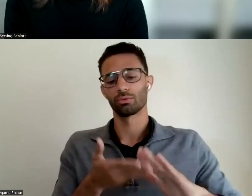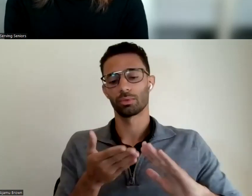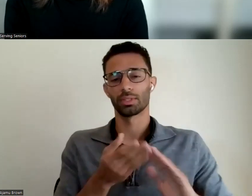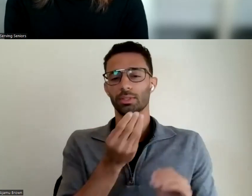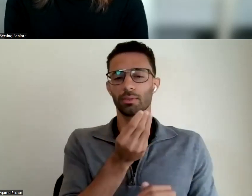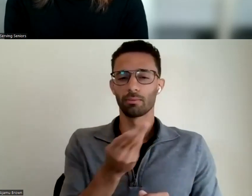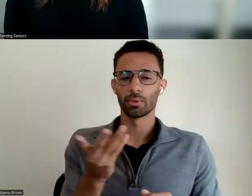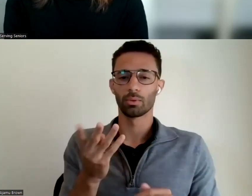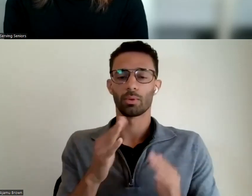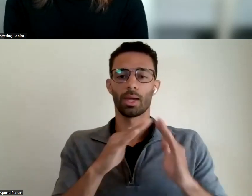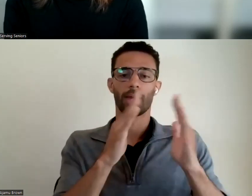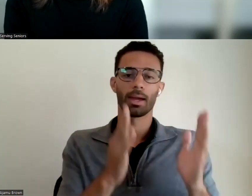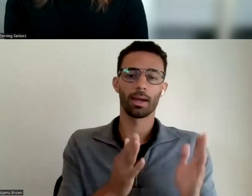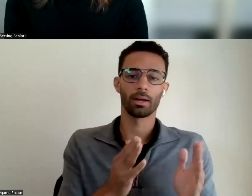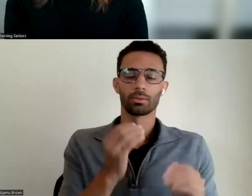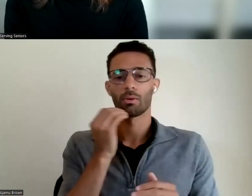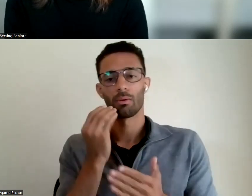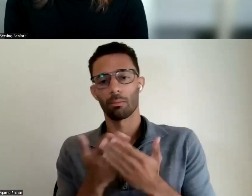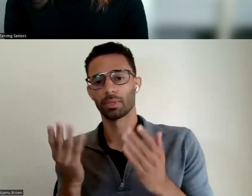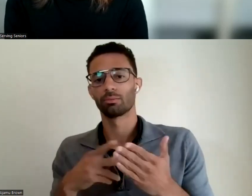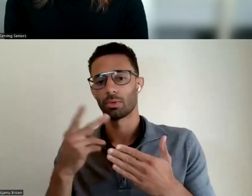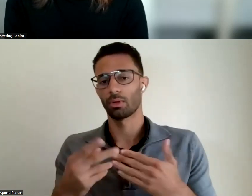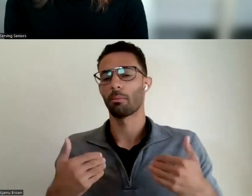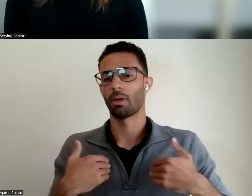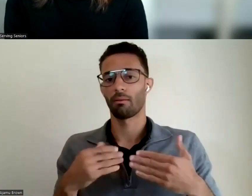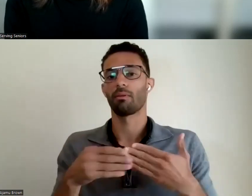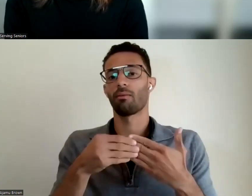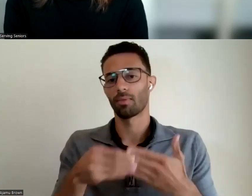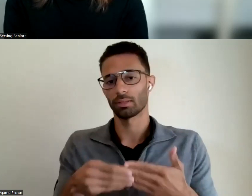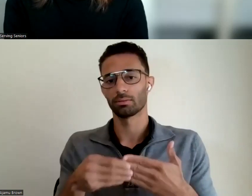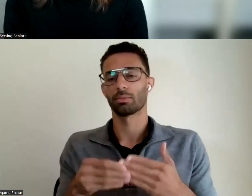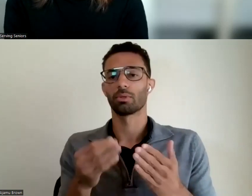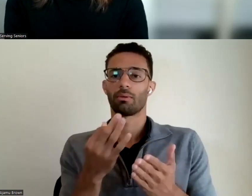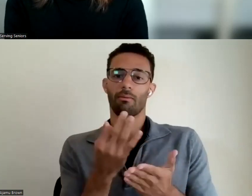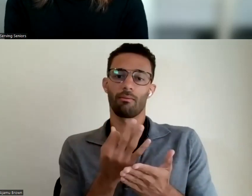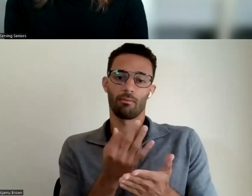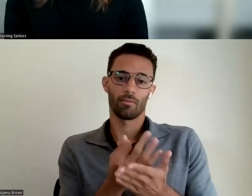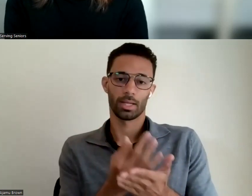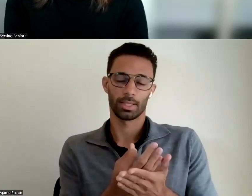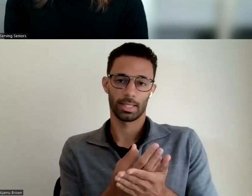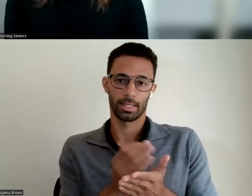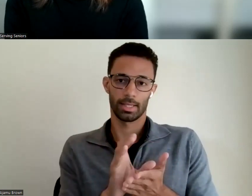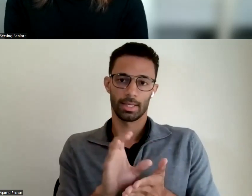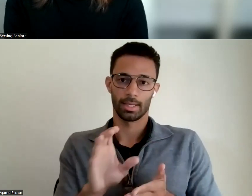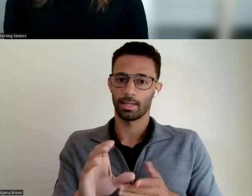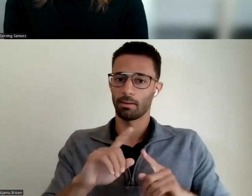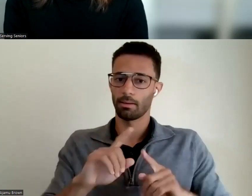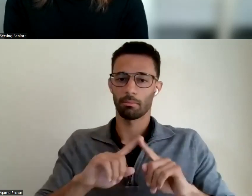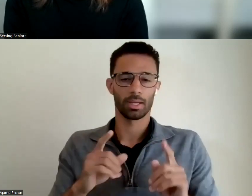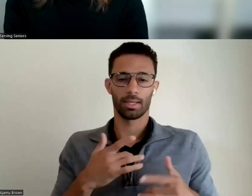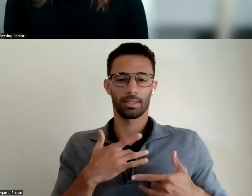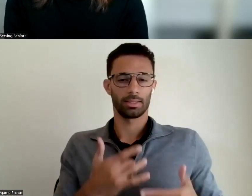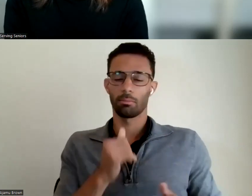and homelessness programs that have fairly flexible funding, although they don't typically pay for shallow rent